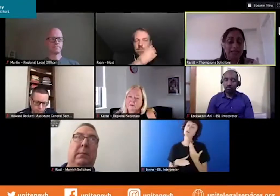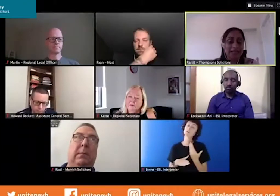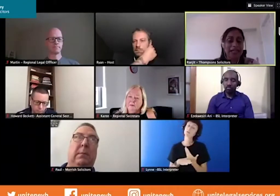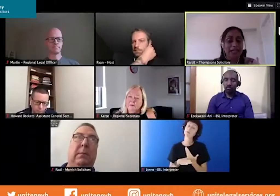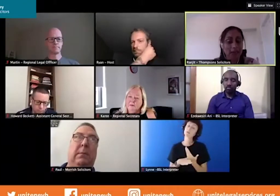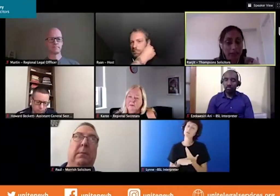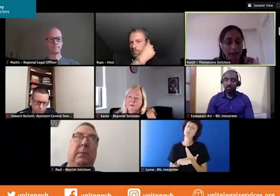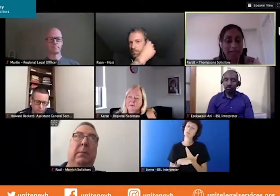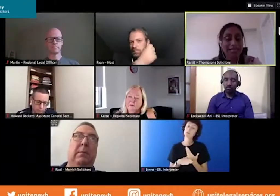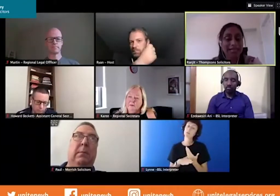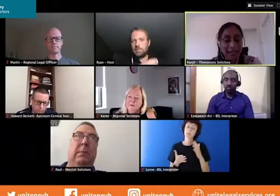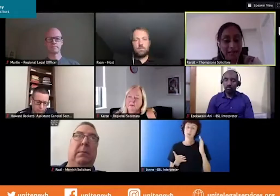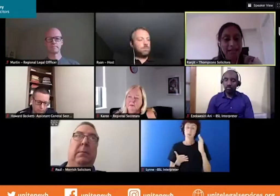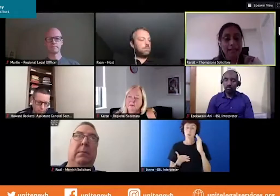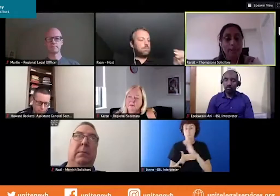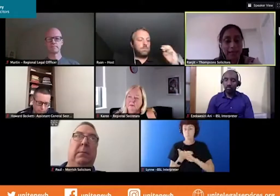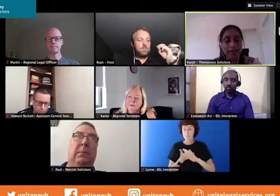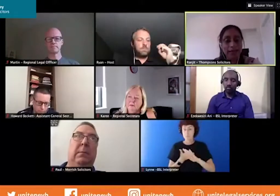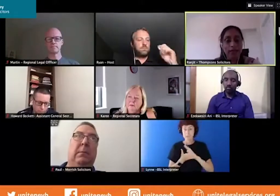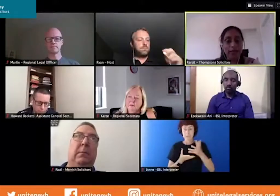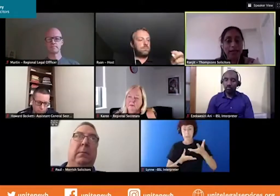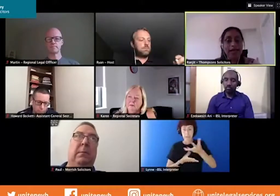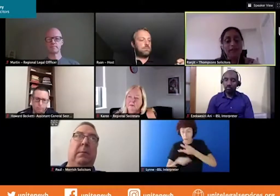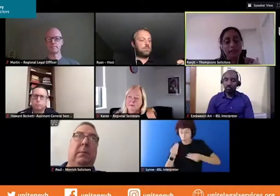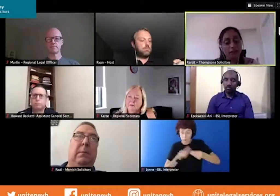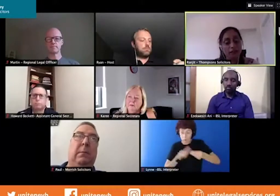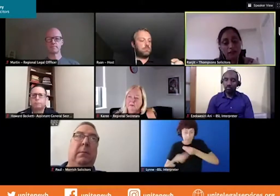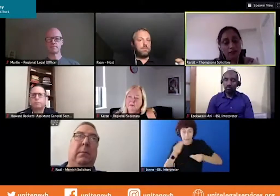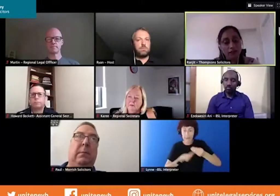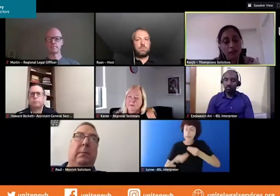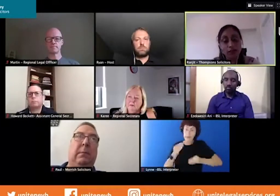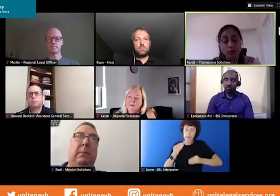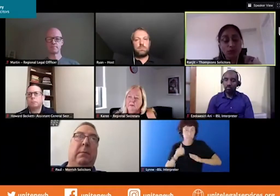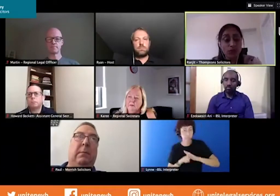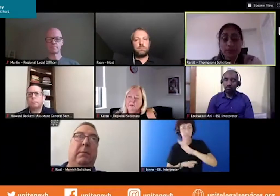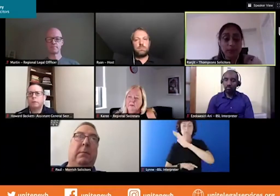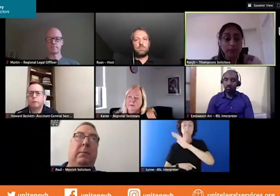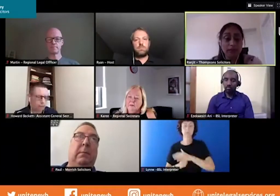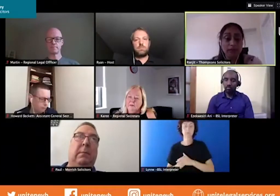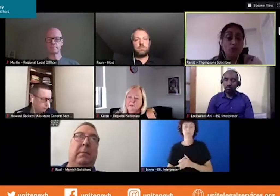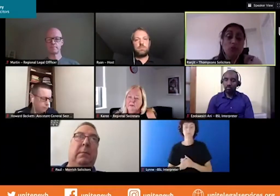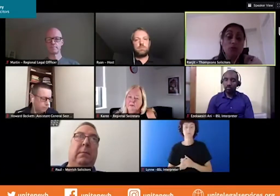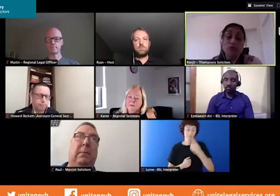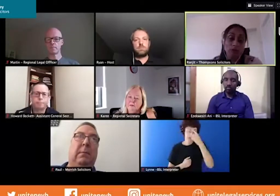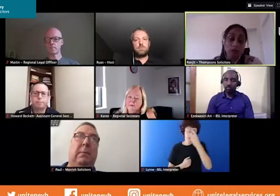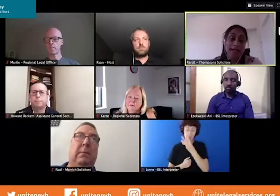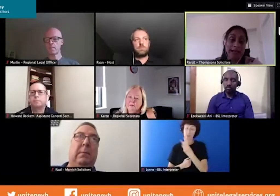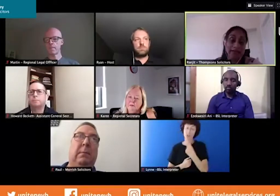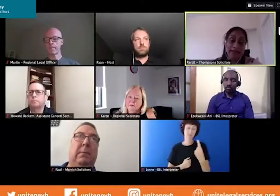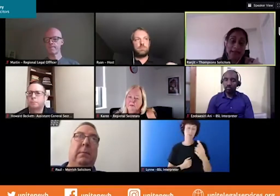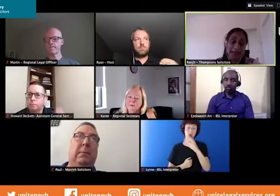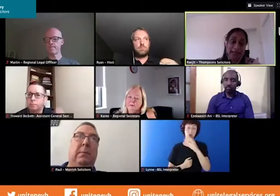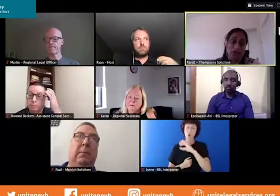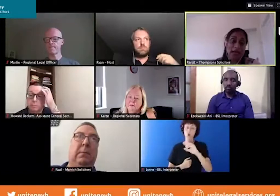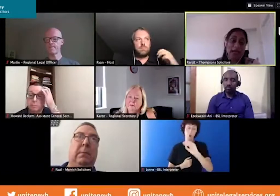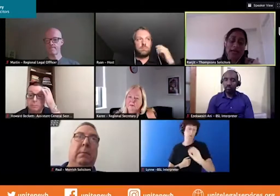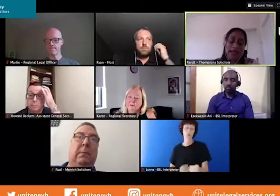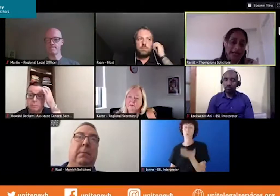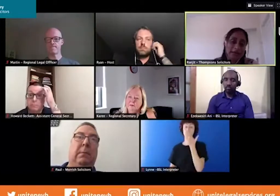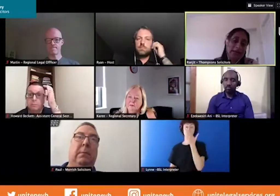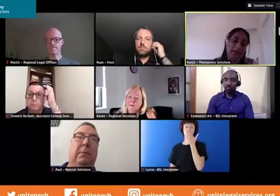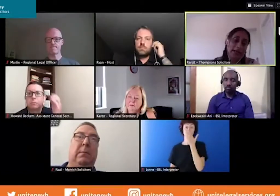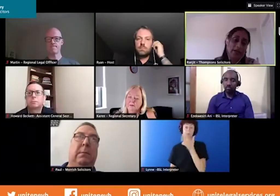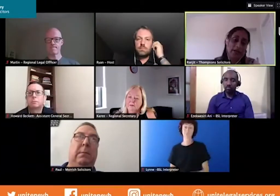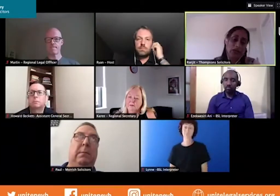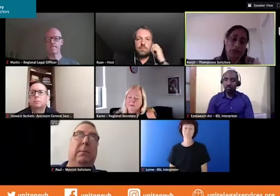get things back and running. I think the 31st of October is just simply too soon at this stage. It has been beneficial, but